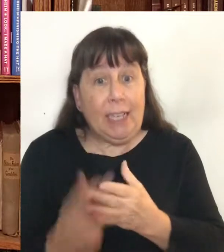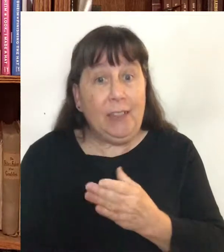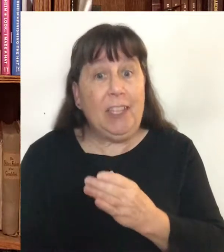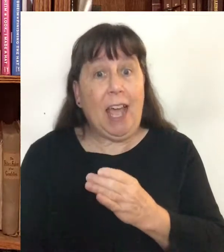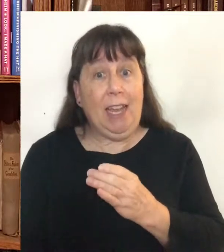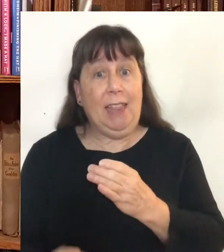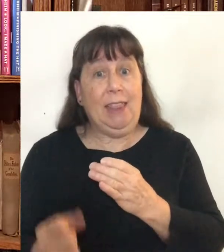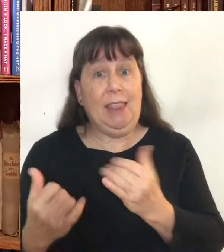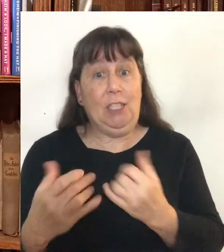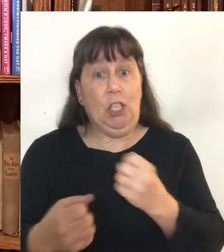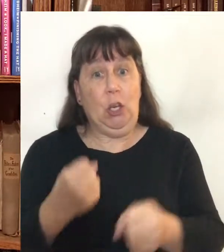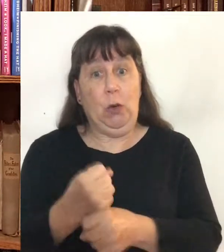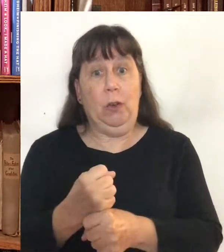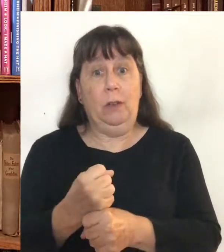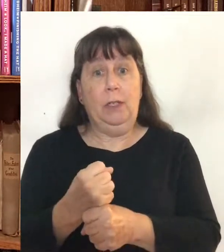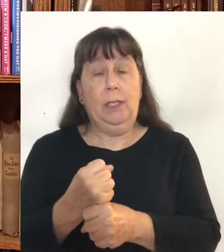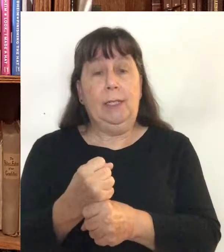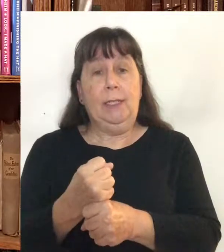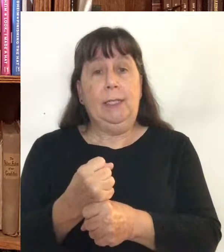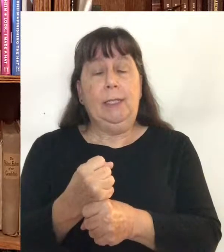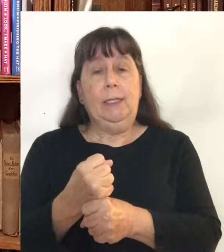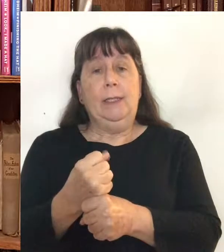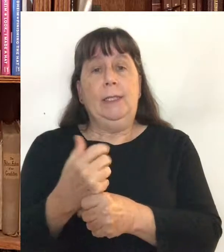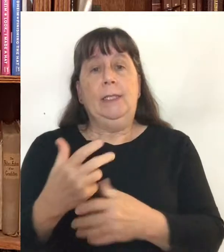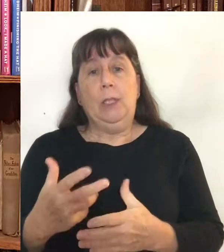the building this year. And so,